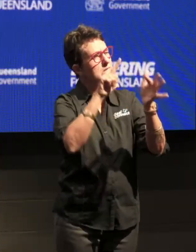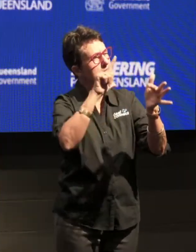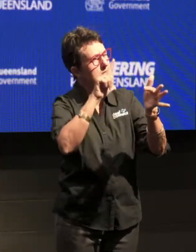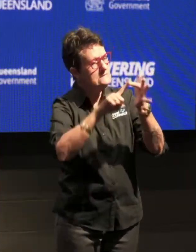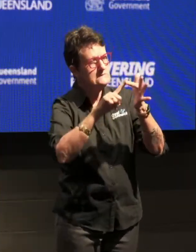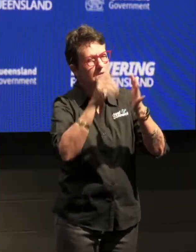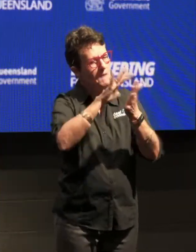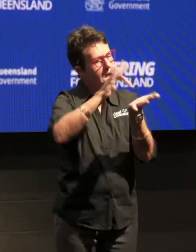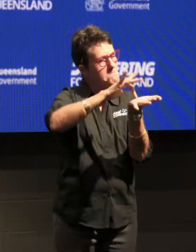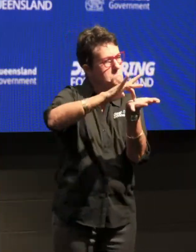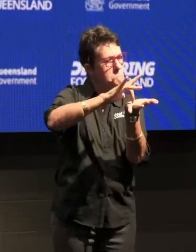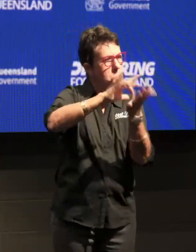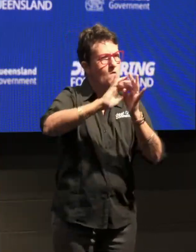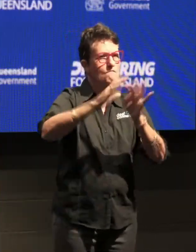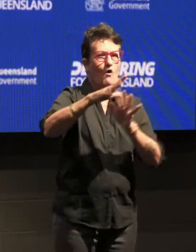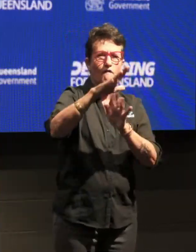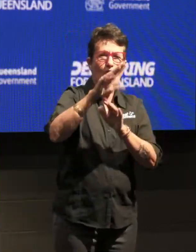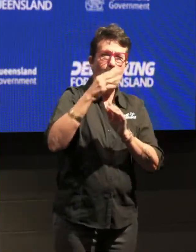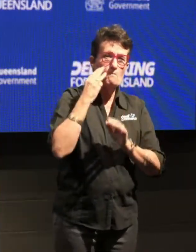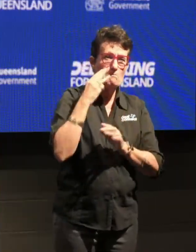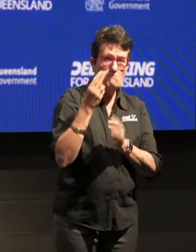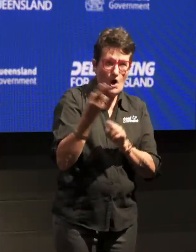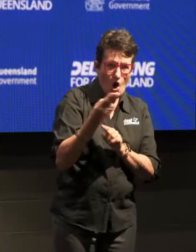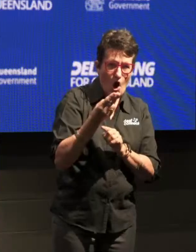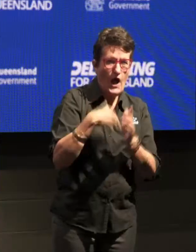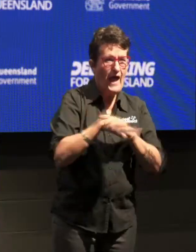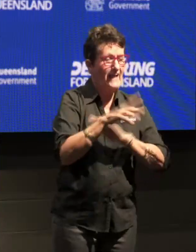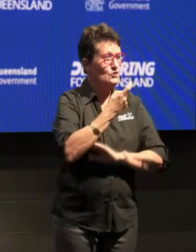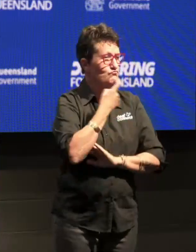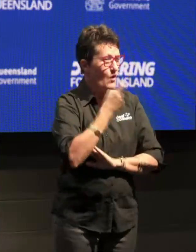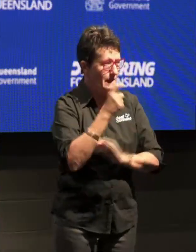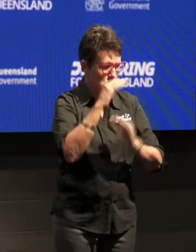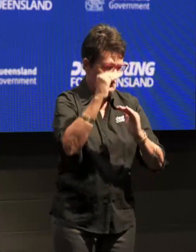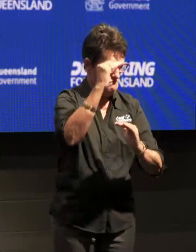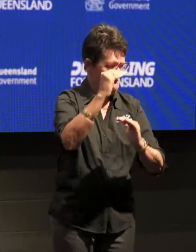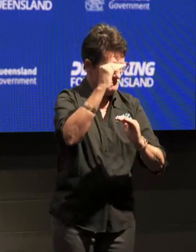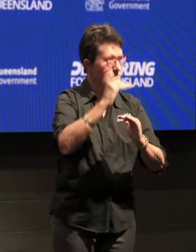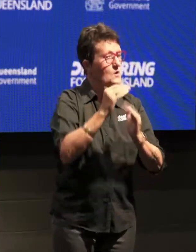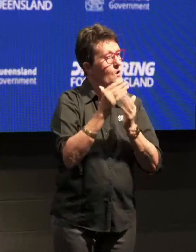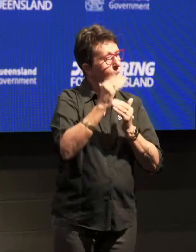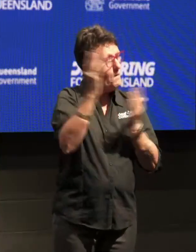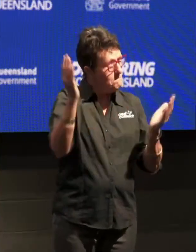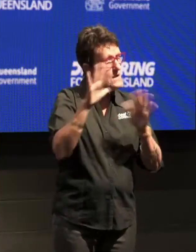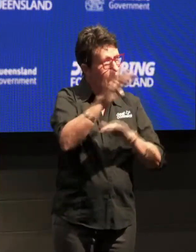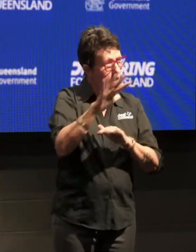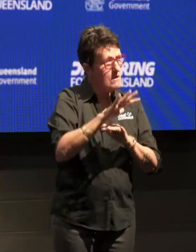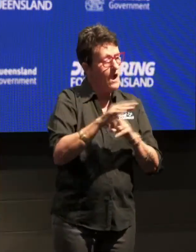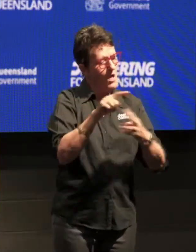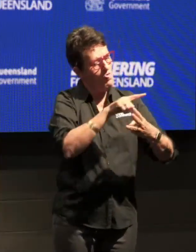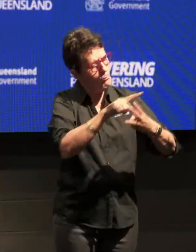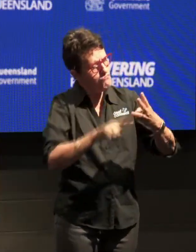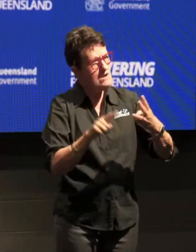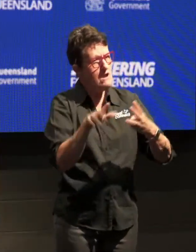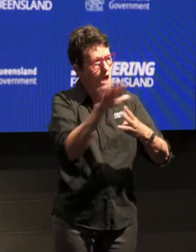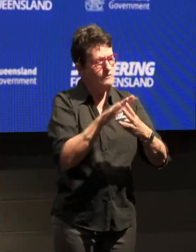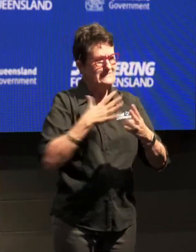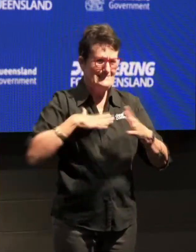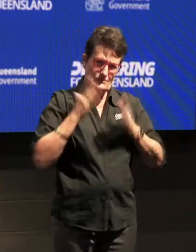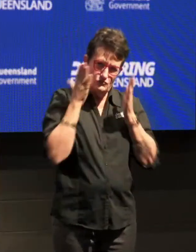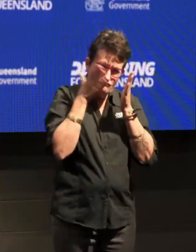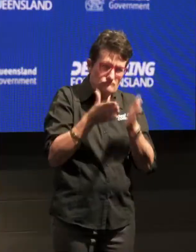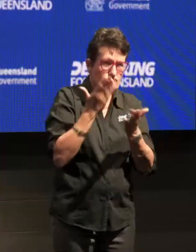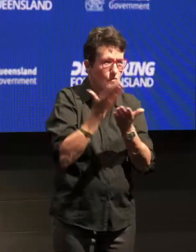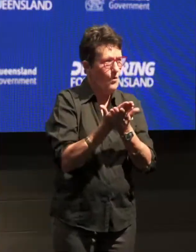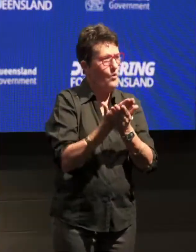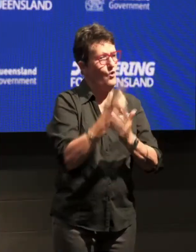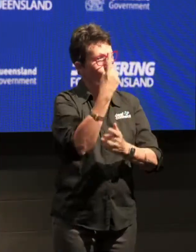between Mackay and Rockhampton, so a large area, but it shows you where our focus is. We have three areas that we're really focusing on today.